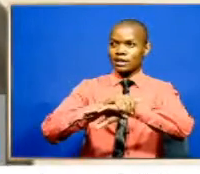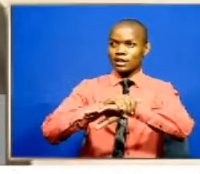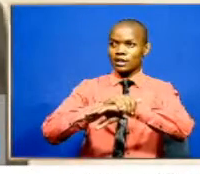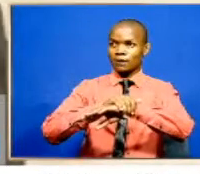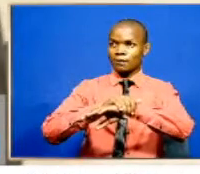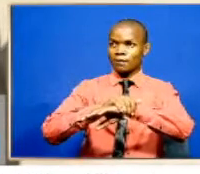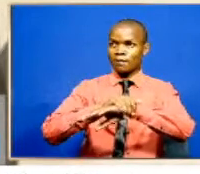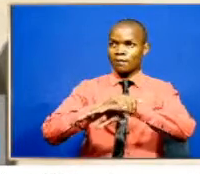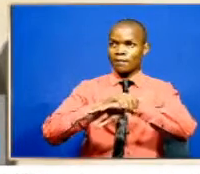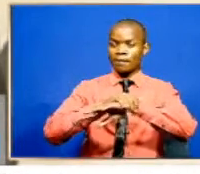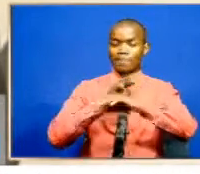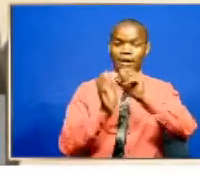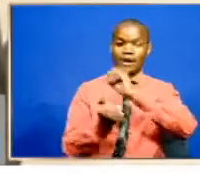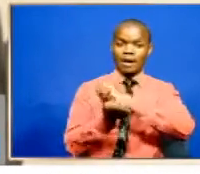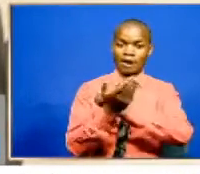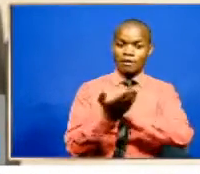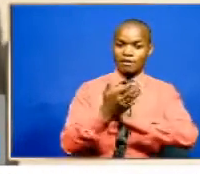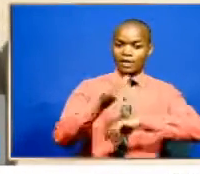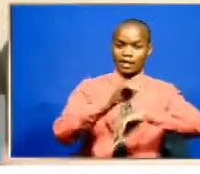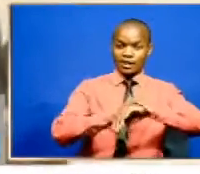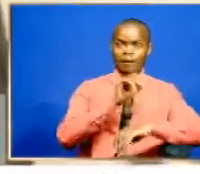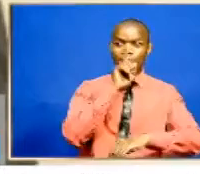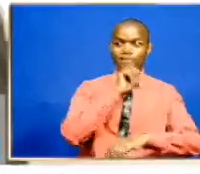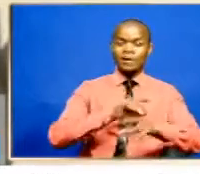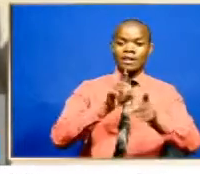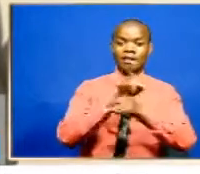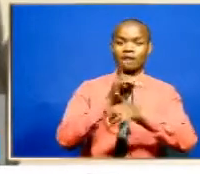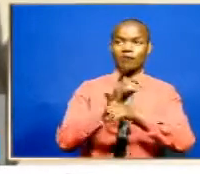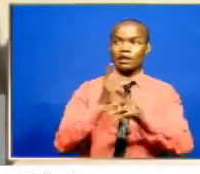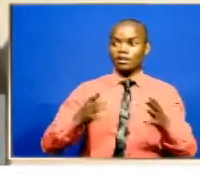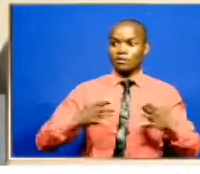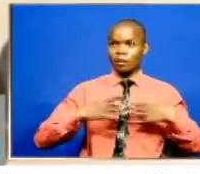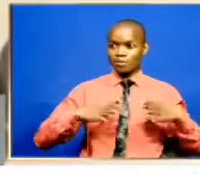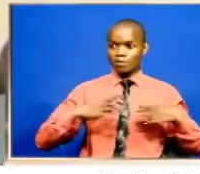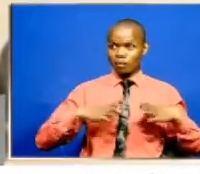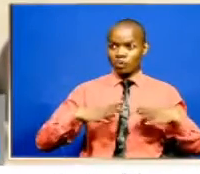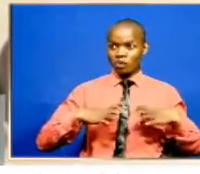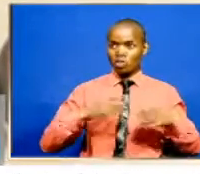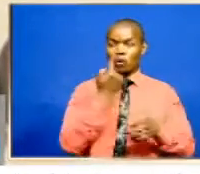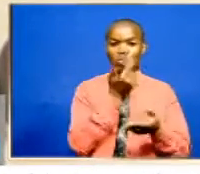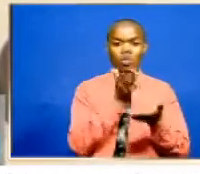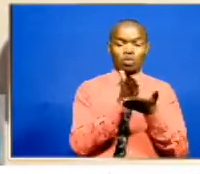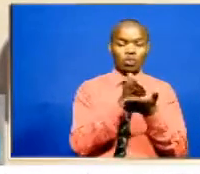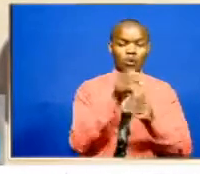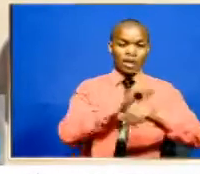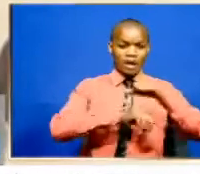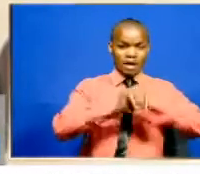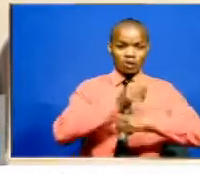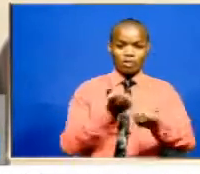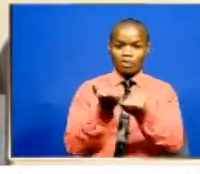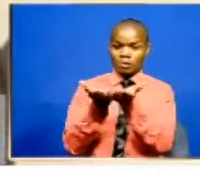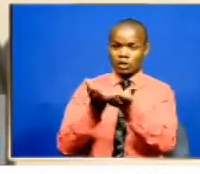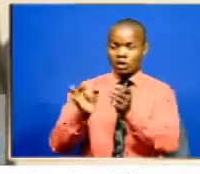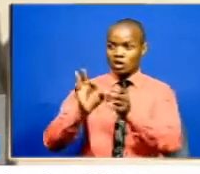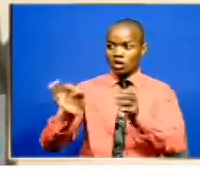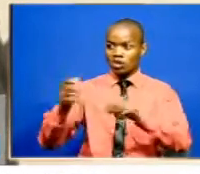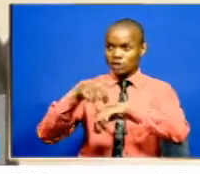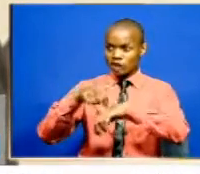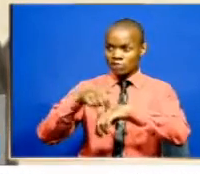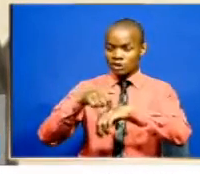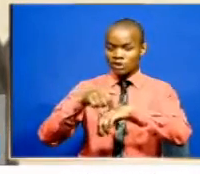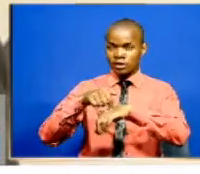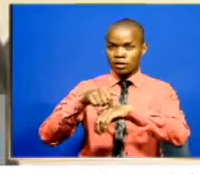professional advices from various people from who have been in the business for long, so that they can be able